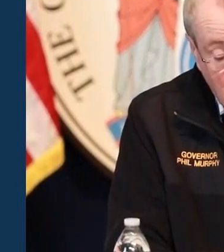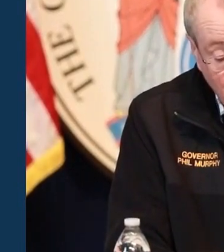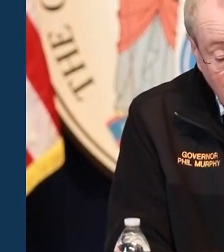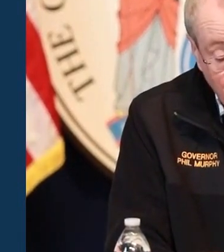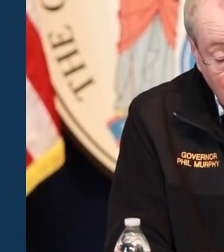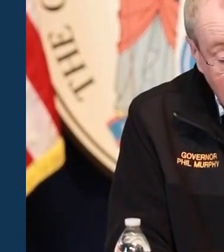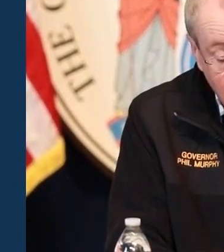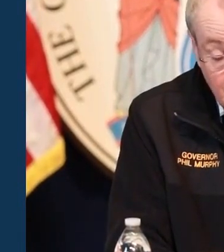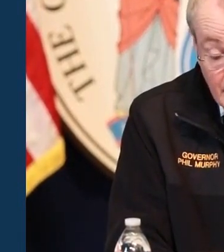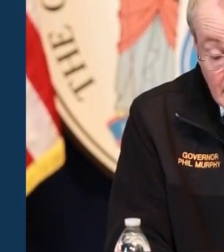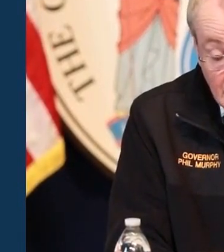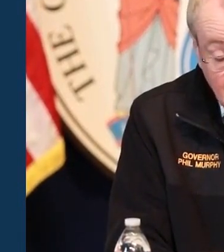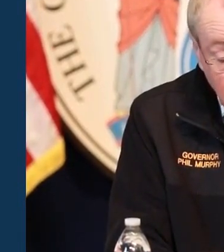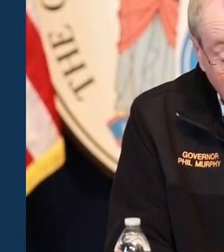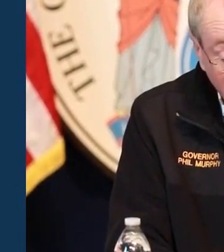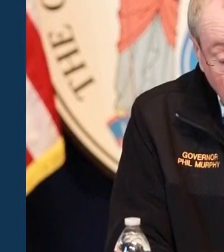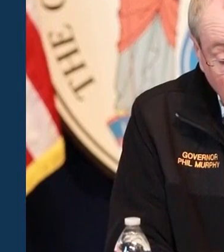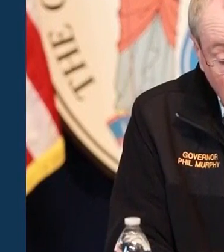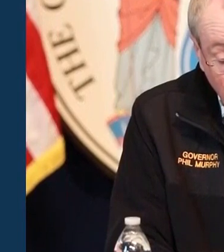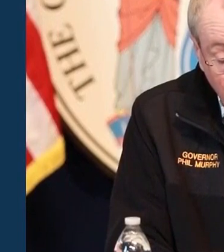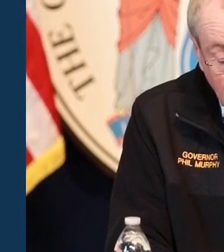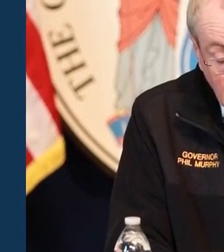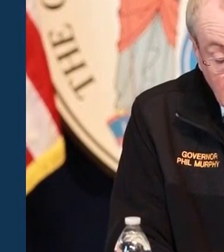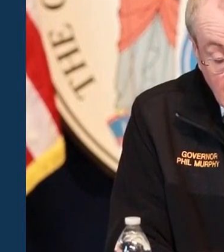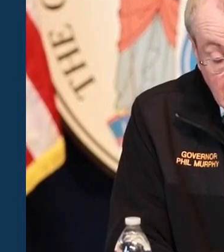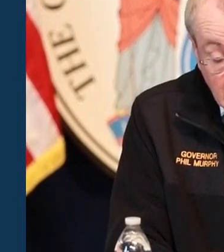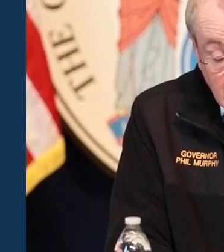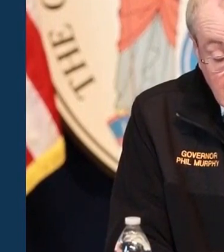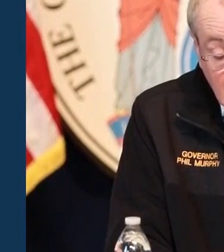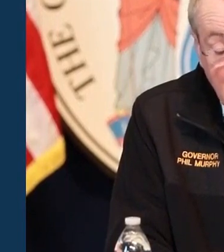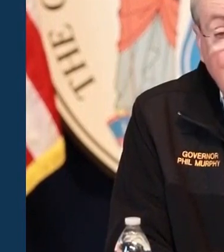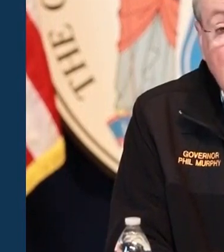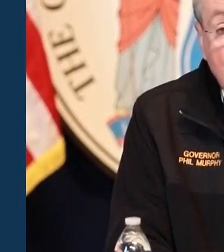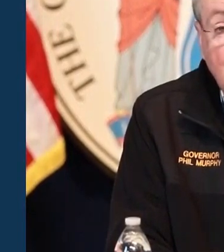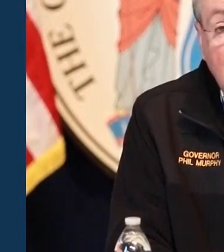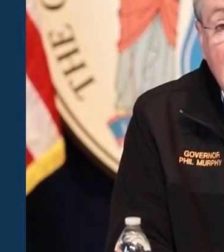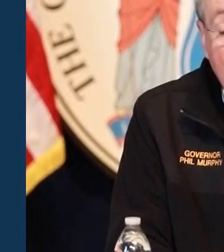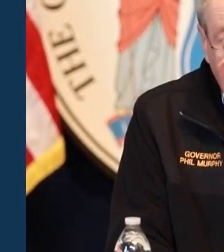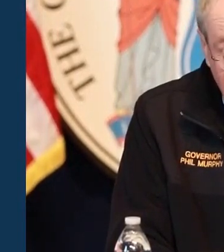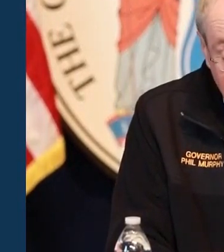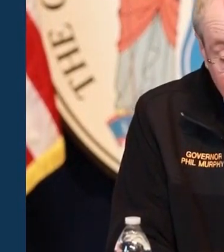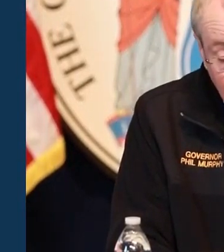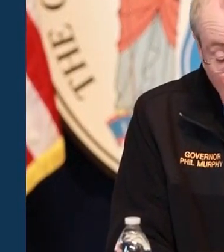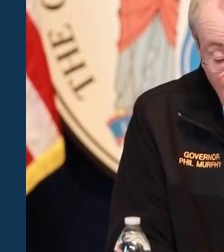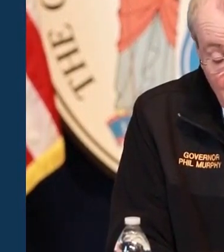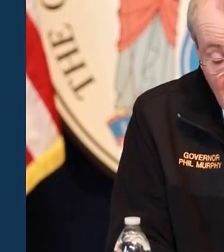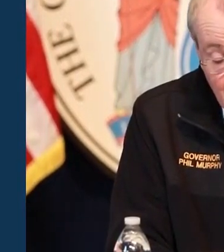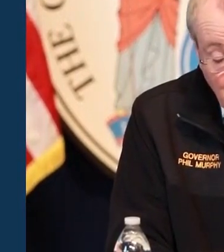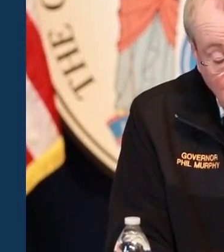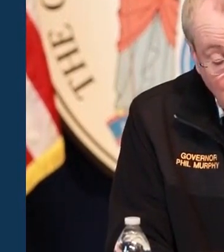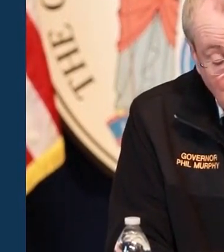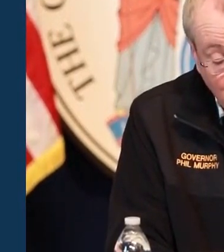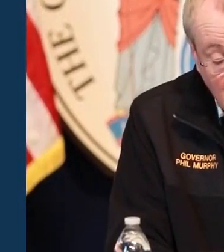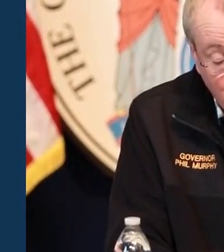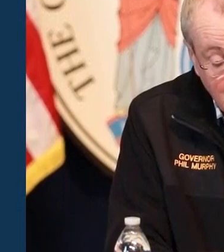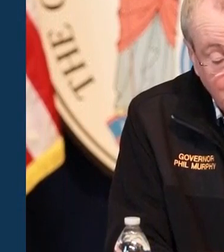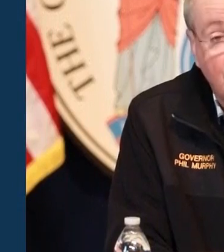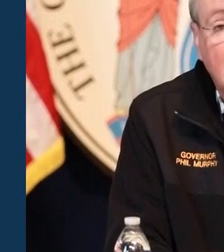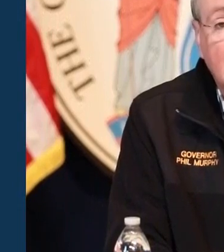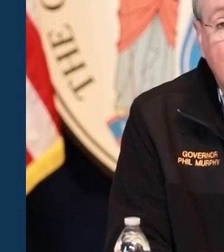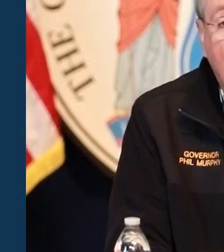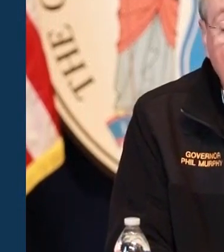his loss and praying for his soul. The conversations that I have had with our families who have lost